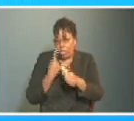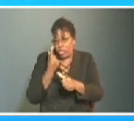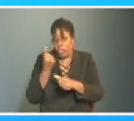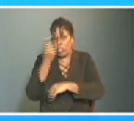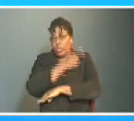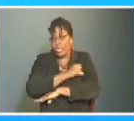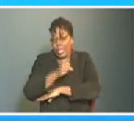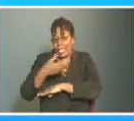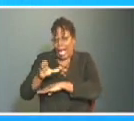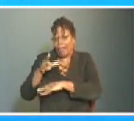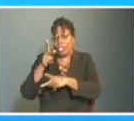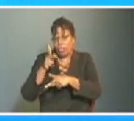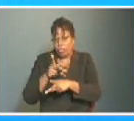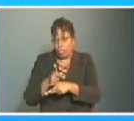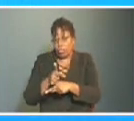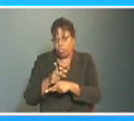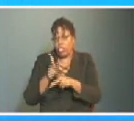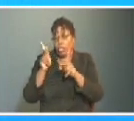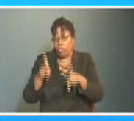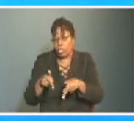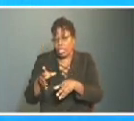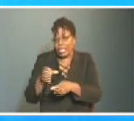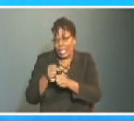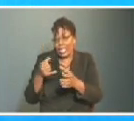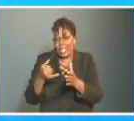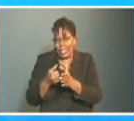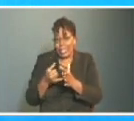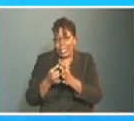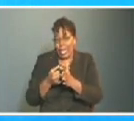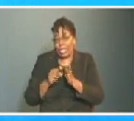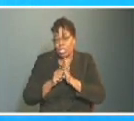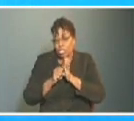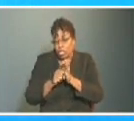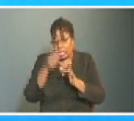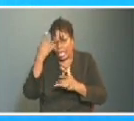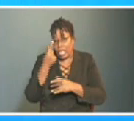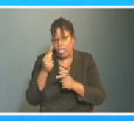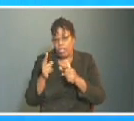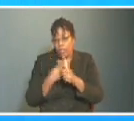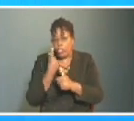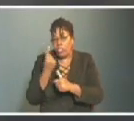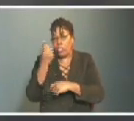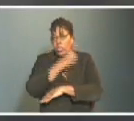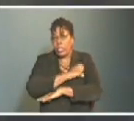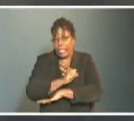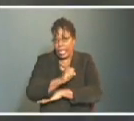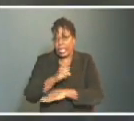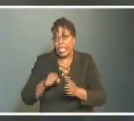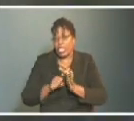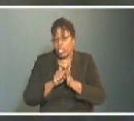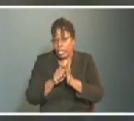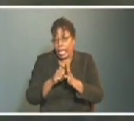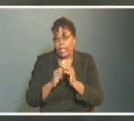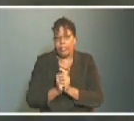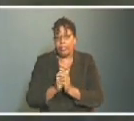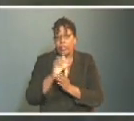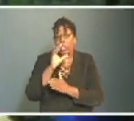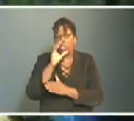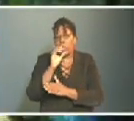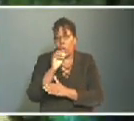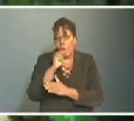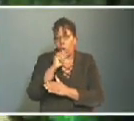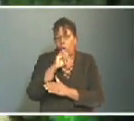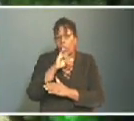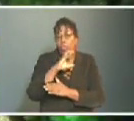days after the person gets it and they're still asymptomatic, or in the first few days when they have symptoms. The Omicron variant is blamed for